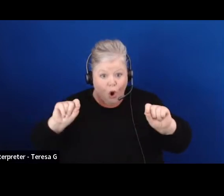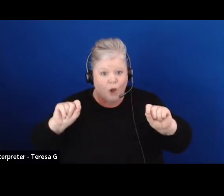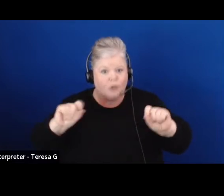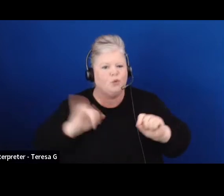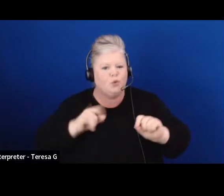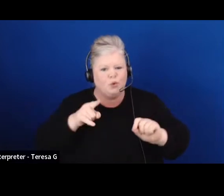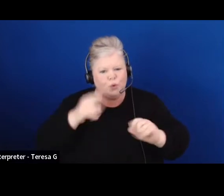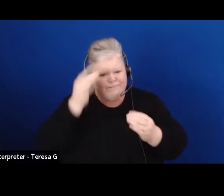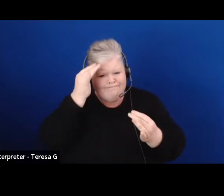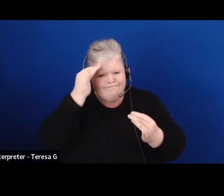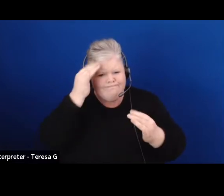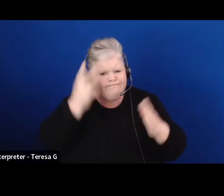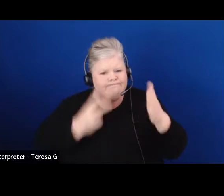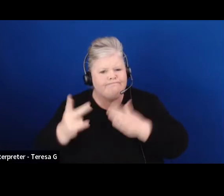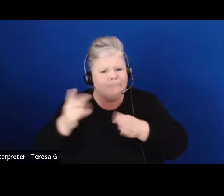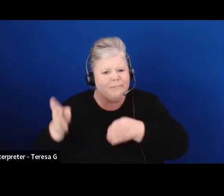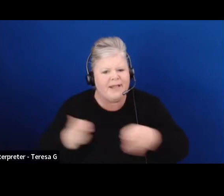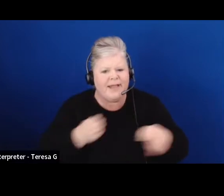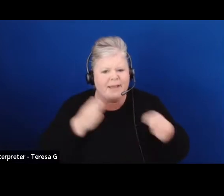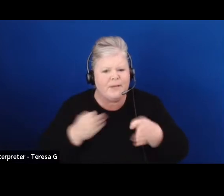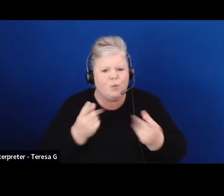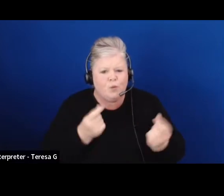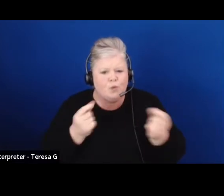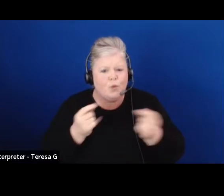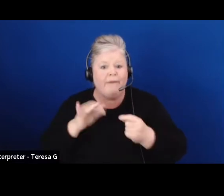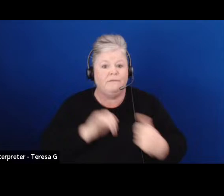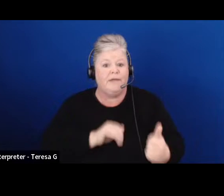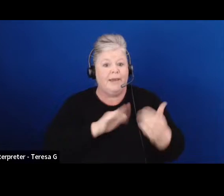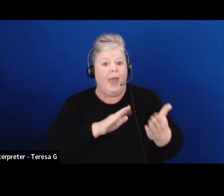would happen if we needed to speak with a police officer.